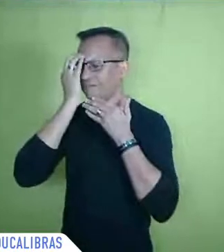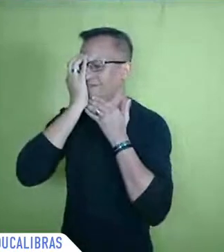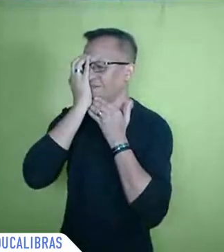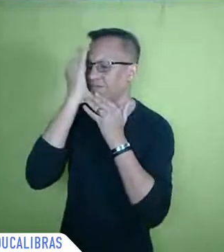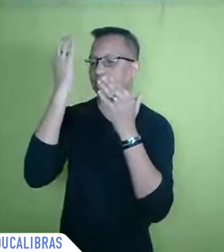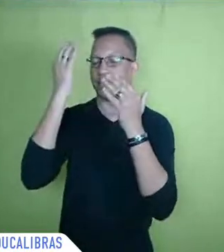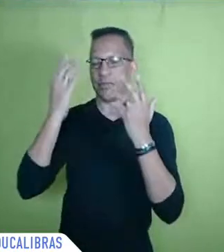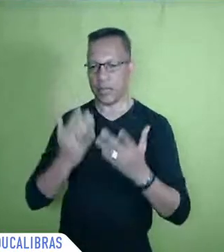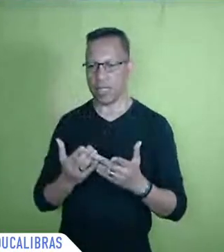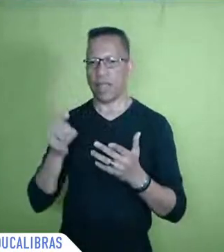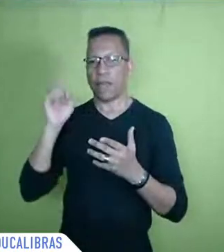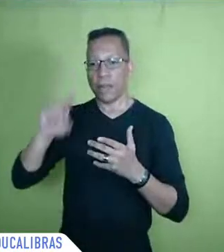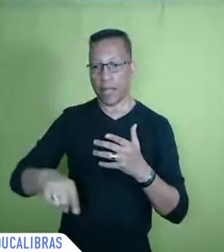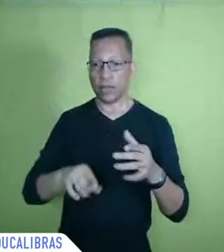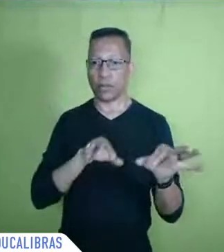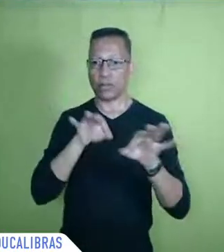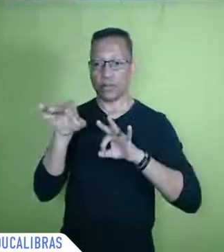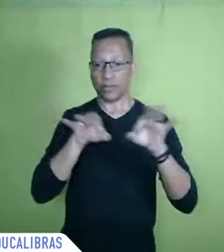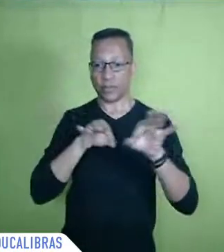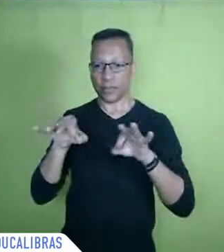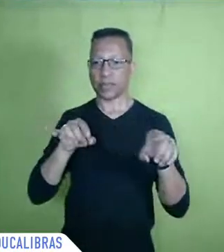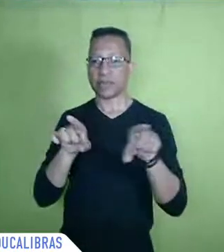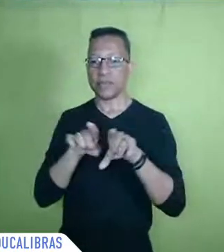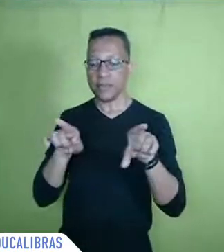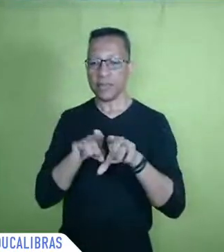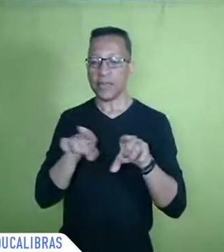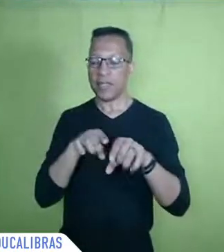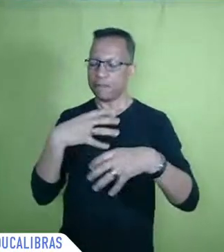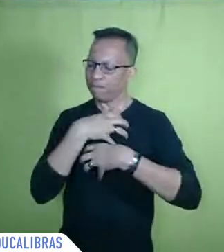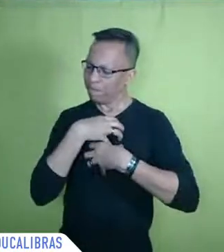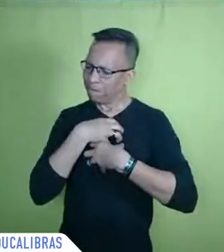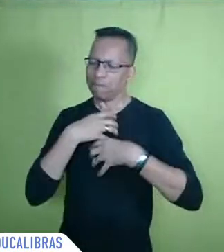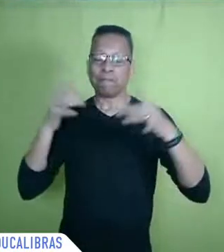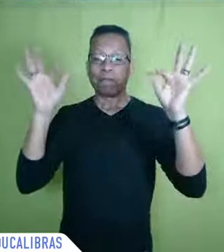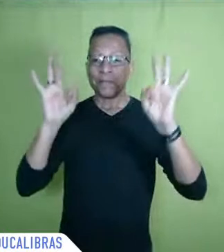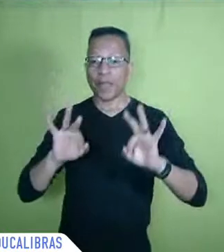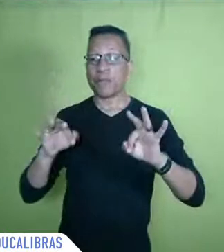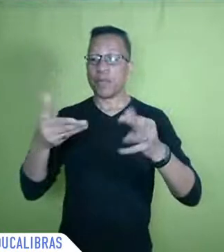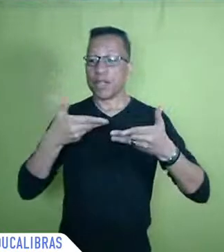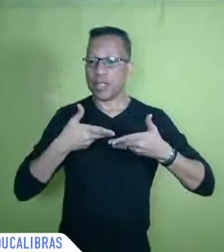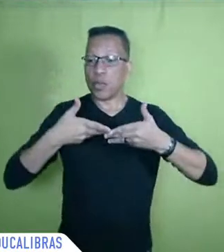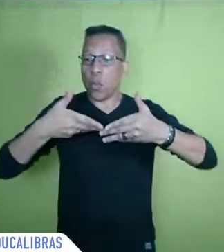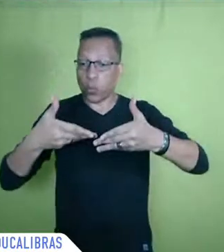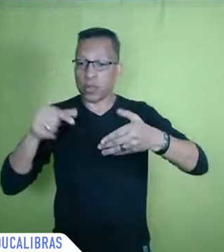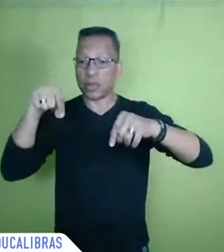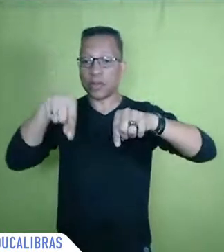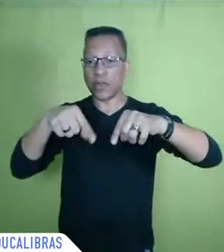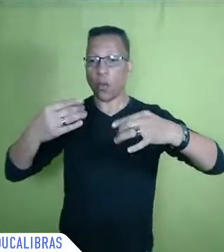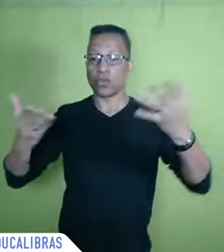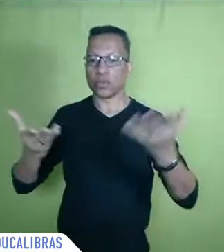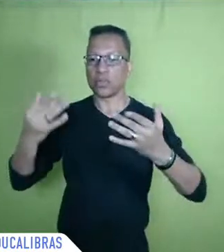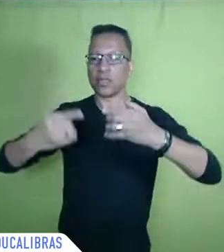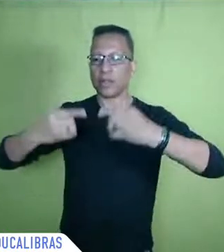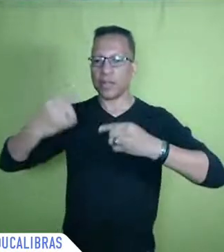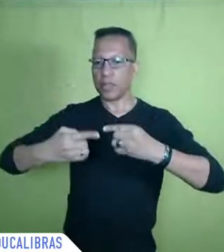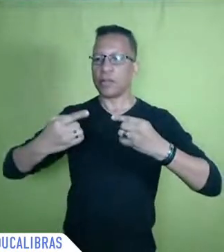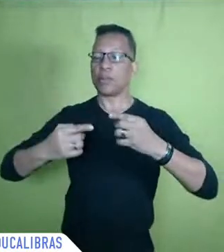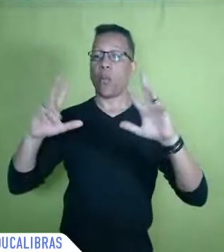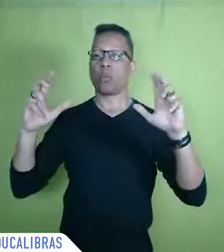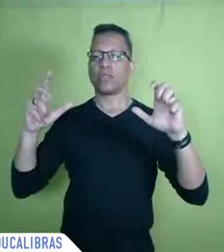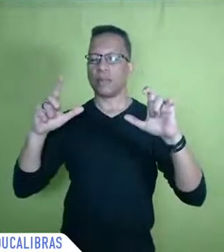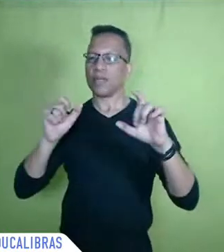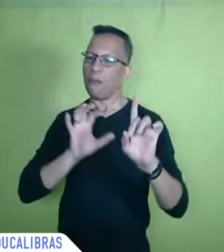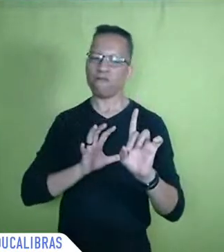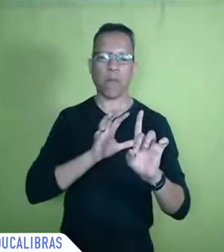you very much for the organizers of this event, and I am especially happy to be here to moderate this